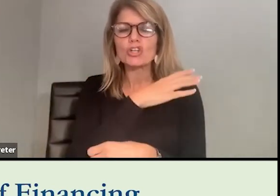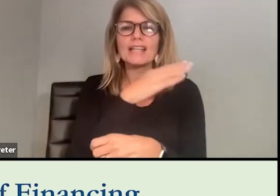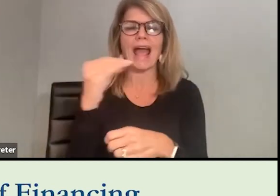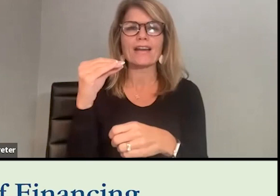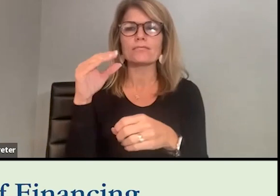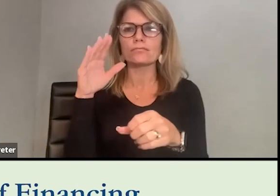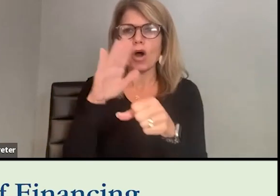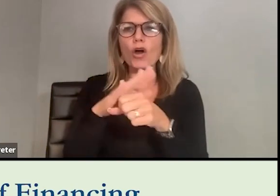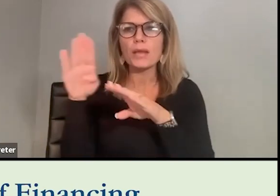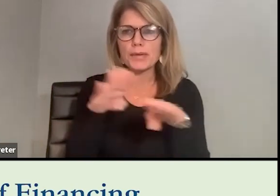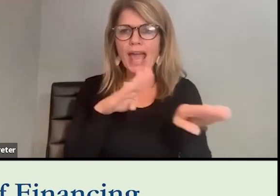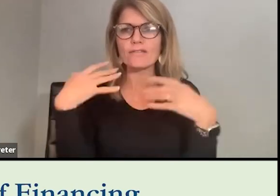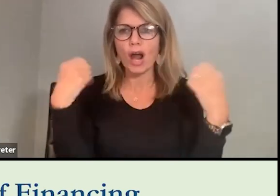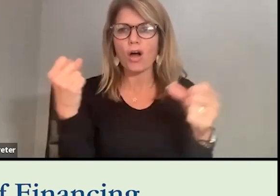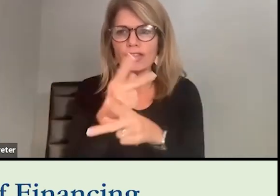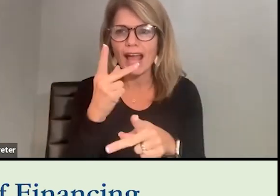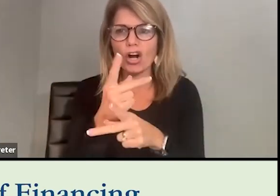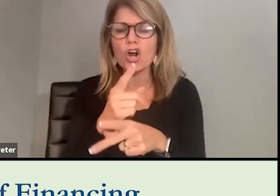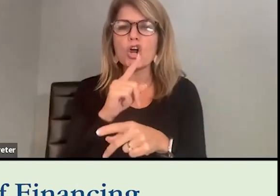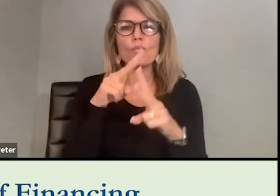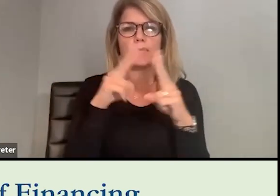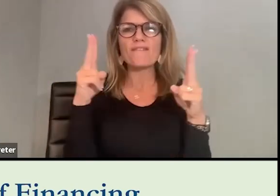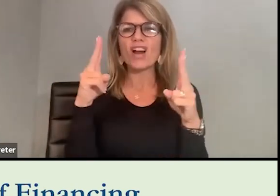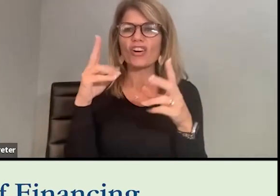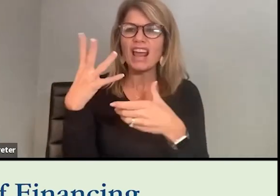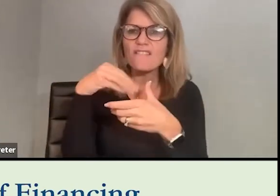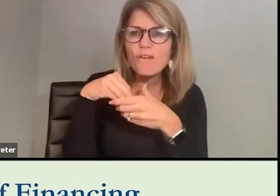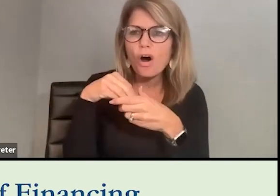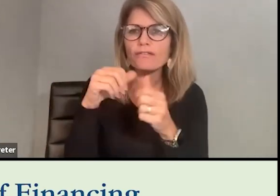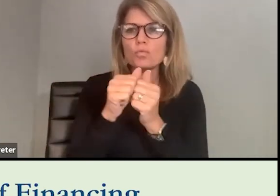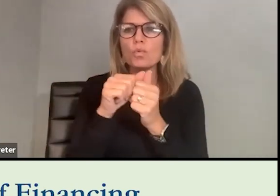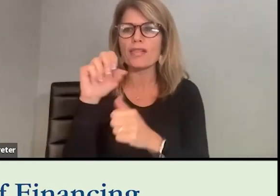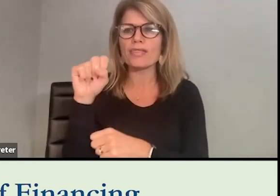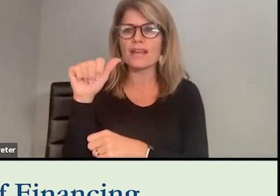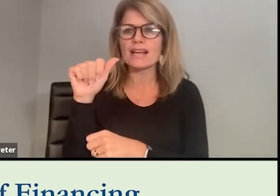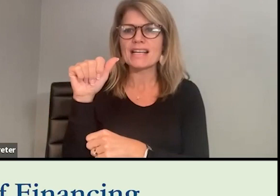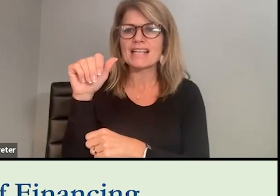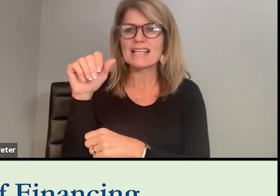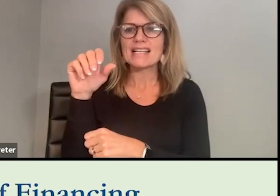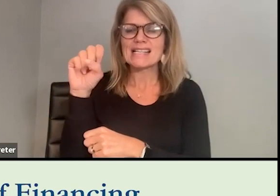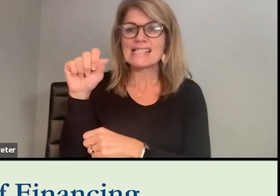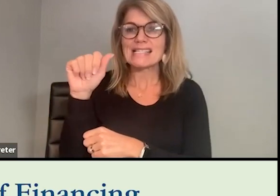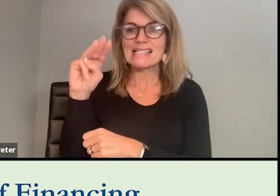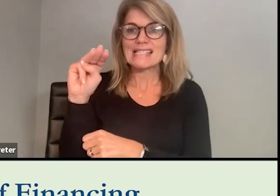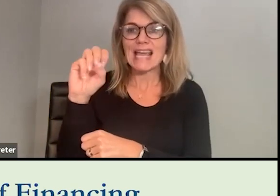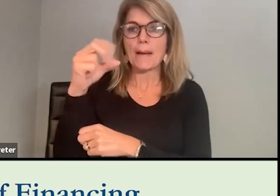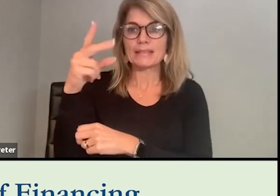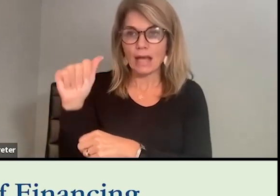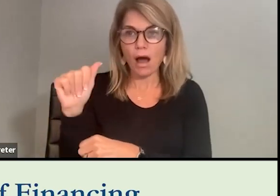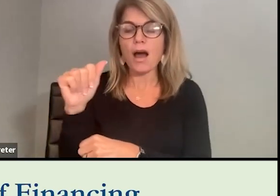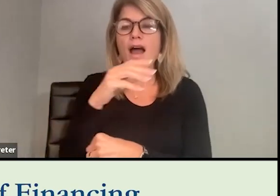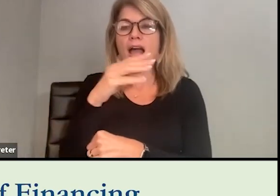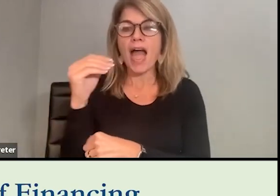care. And we have been intimately involved with SAMHSA and their efforts, not only in the